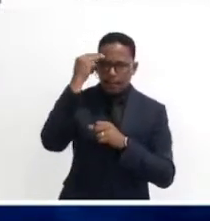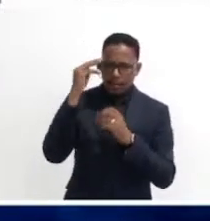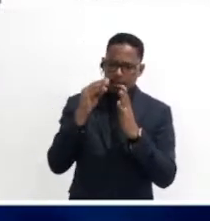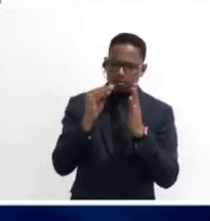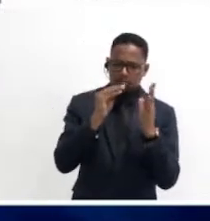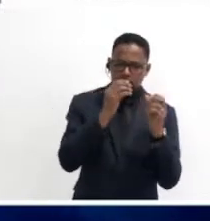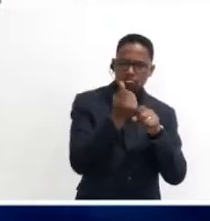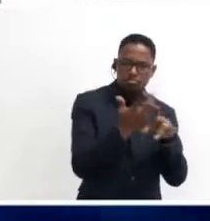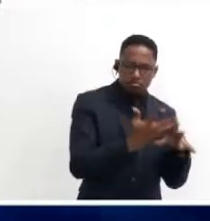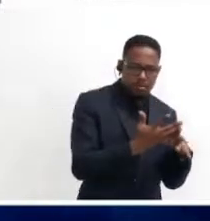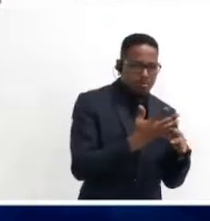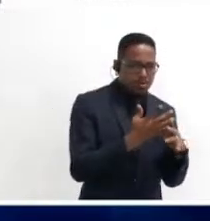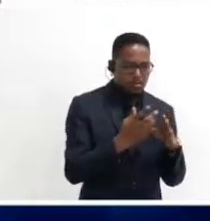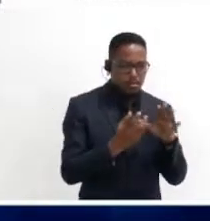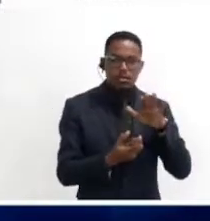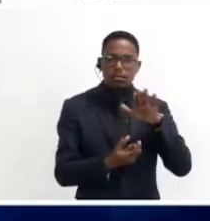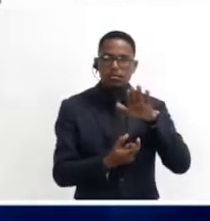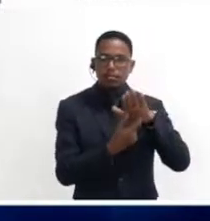substrate at that time.